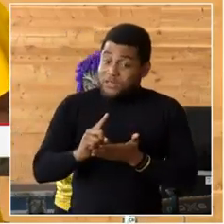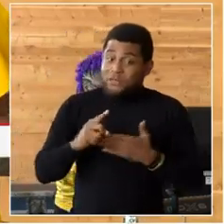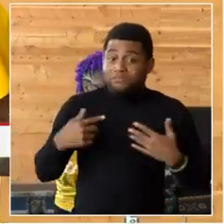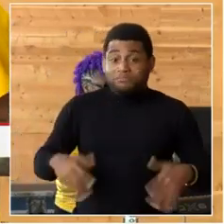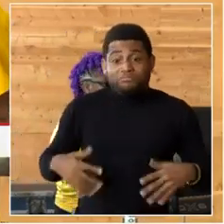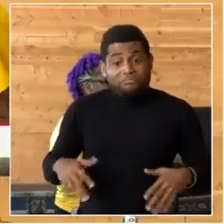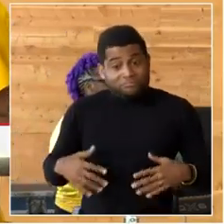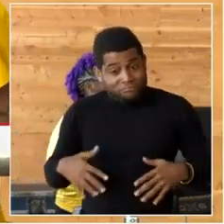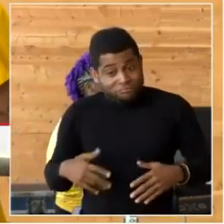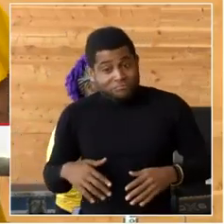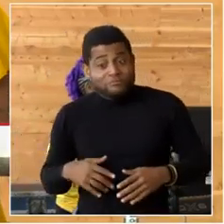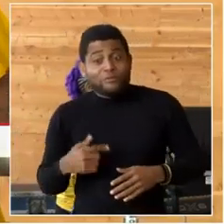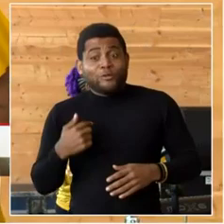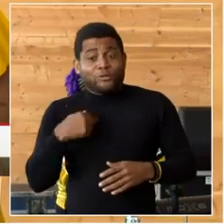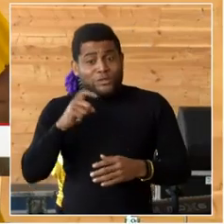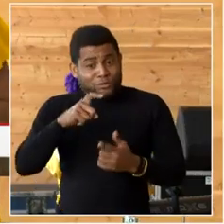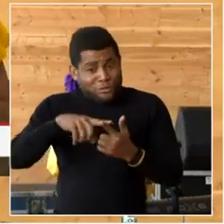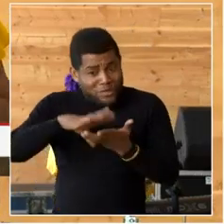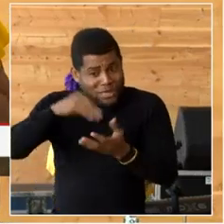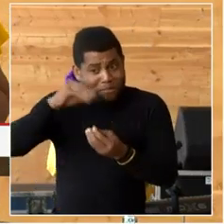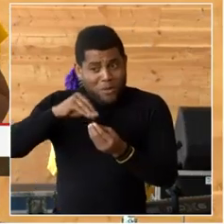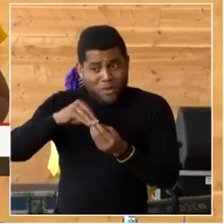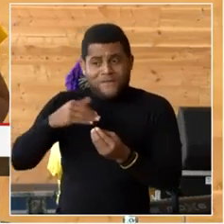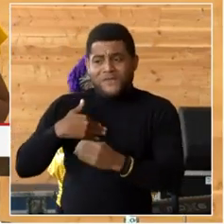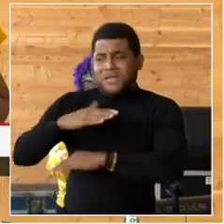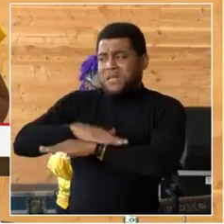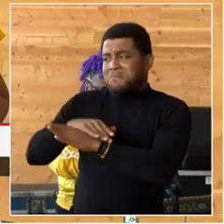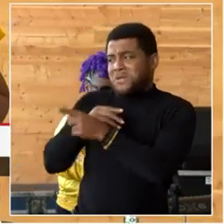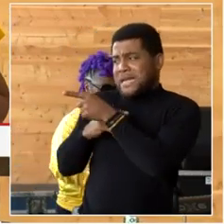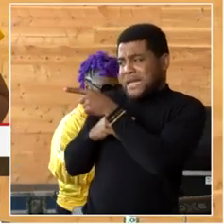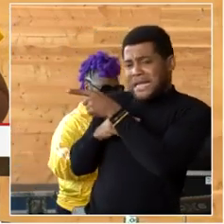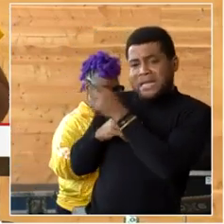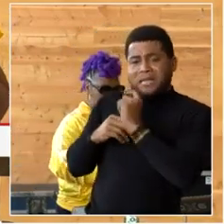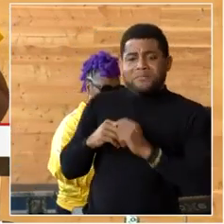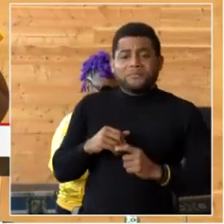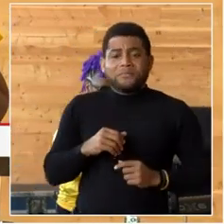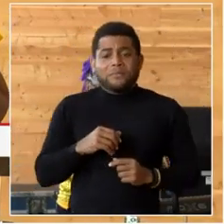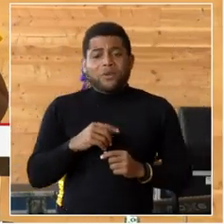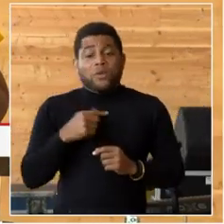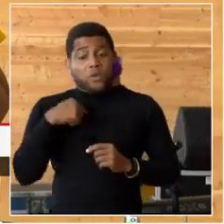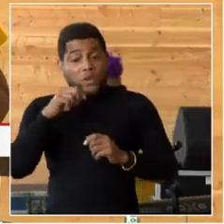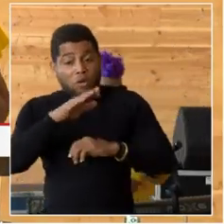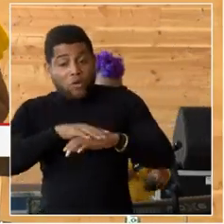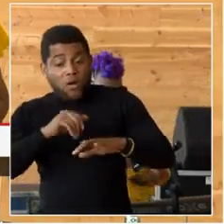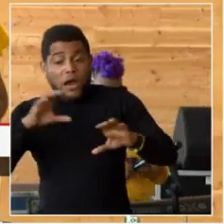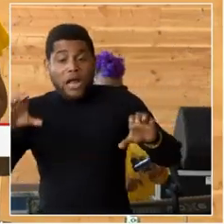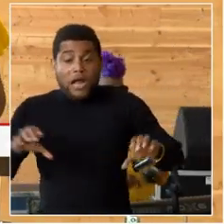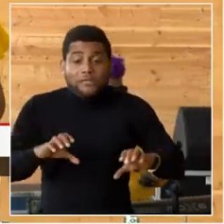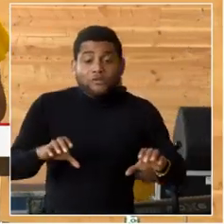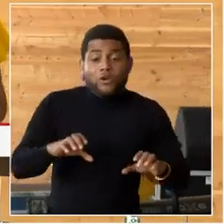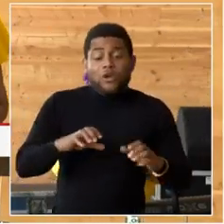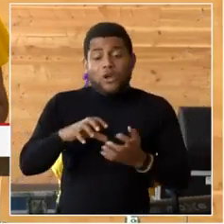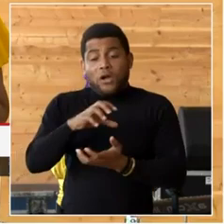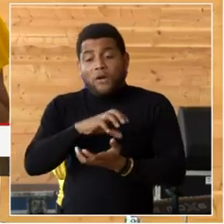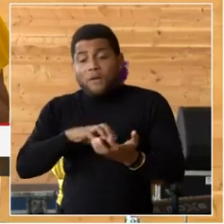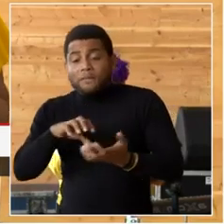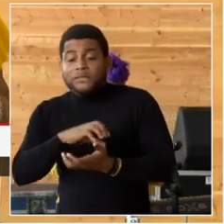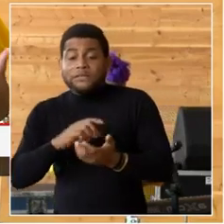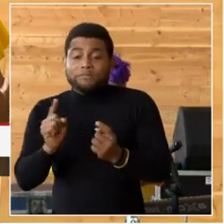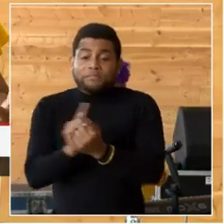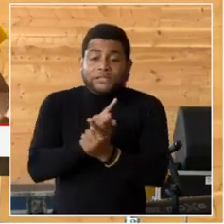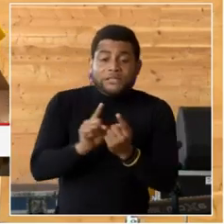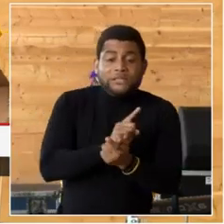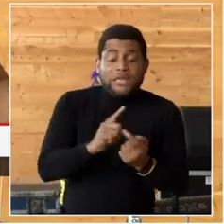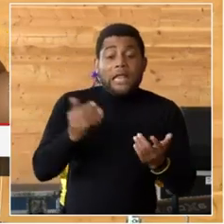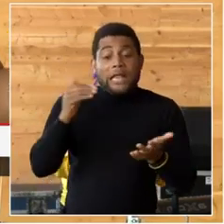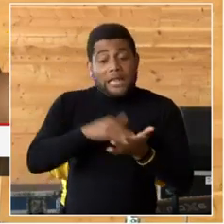you need to learn more, they have a table here as well. Our call to action as you're mixing, again, the Mayor's Office on Women's Policy